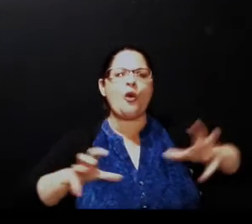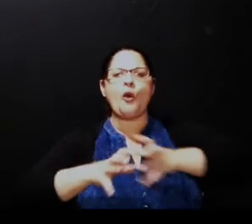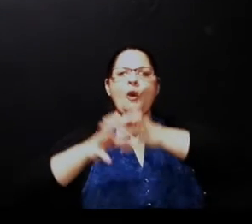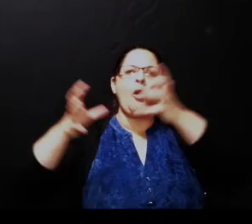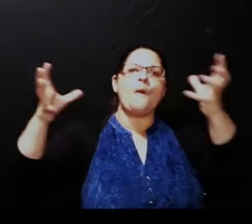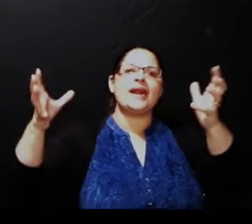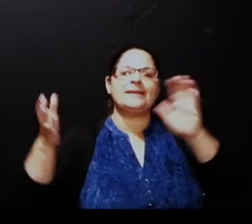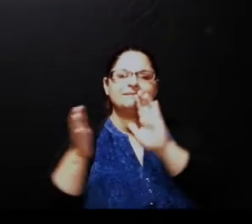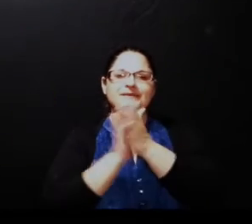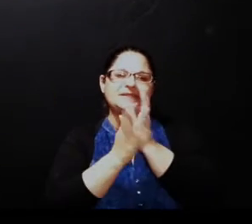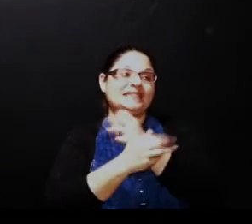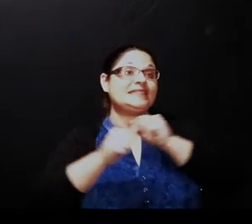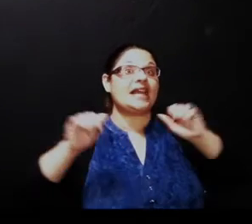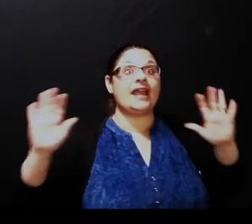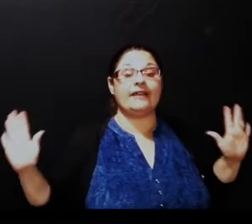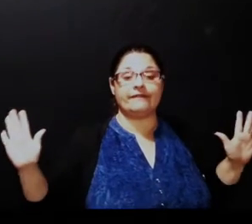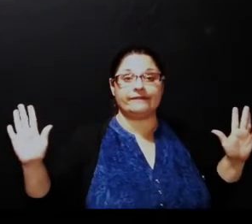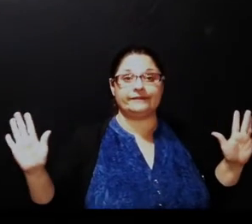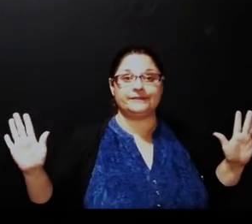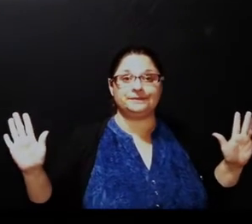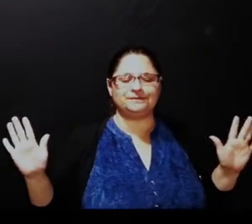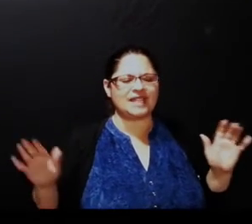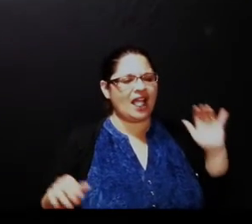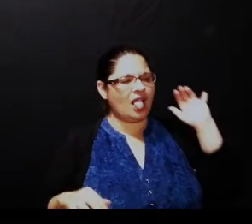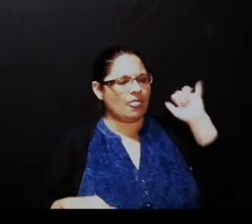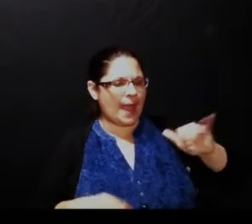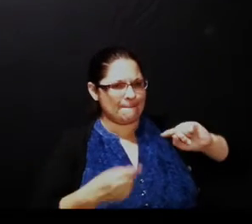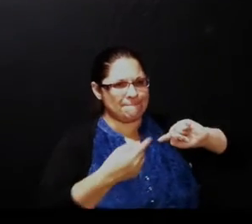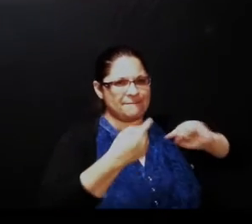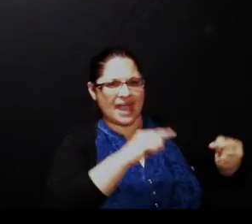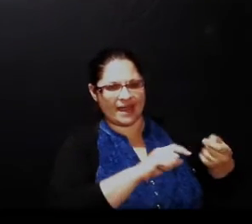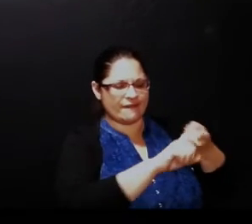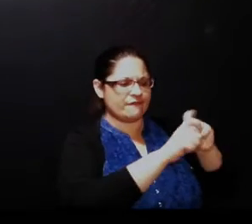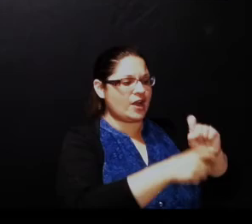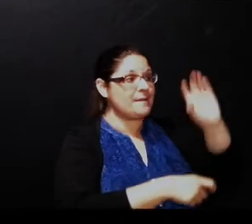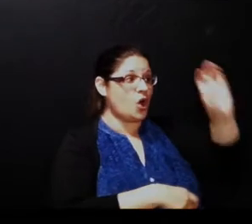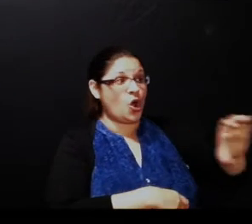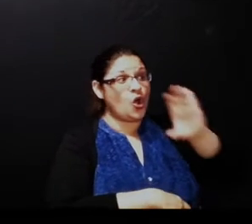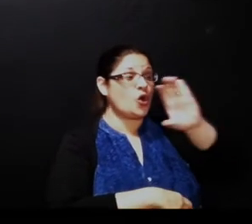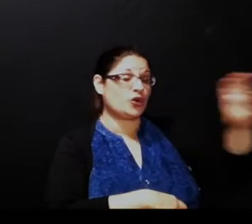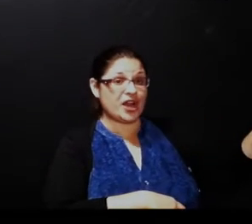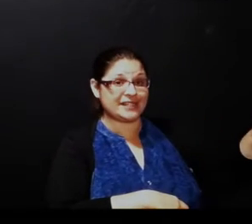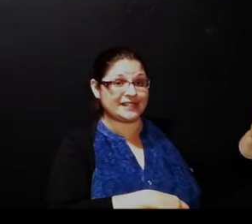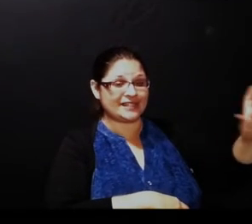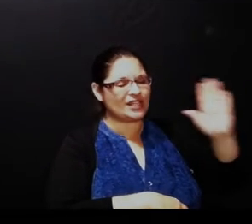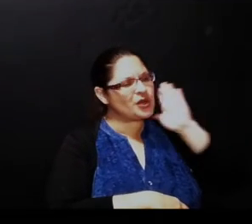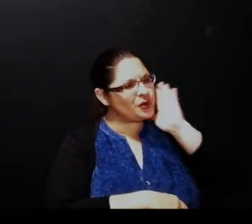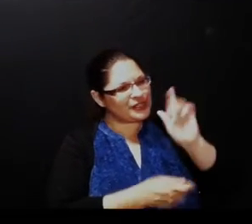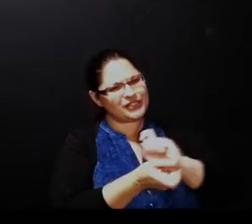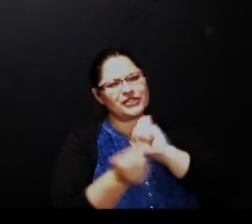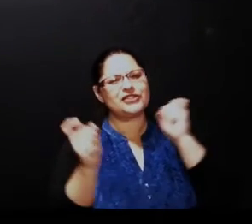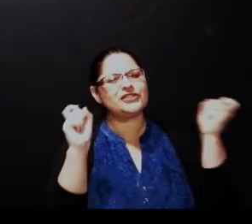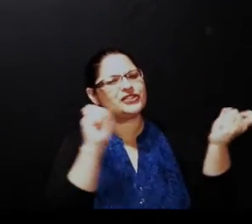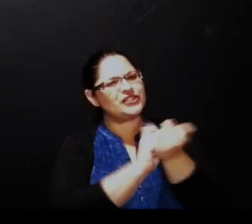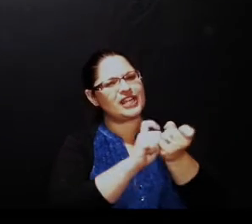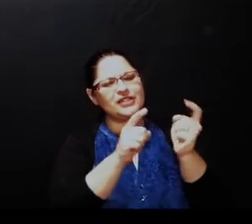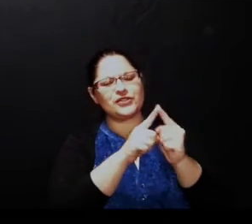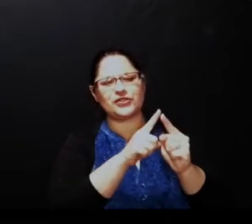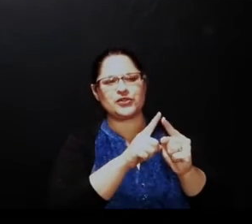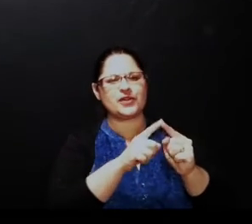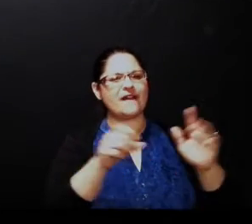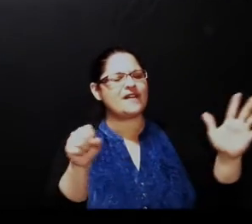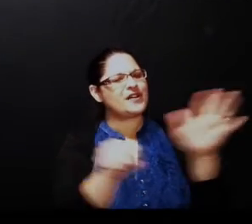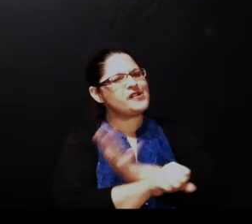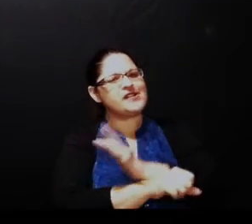saved. The agony of the cross will produce the joy of forgiveness. You have to go through the doorway of the